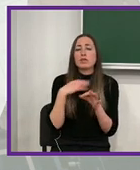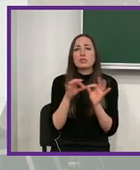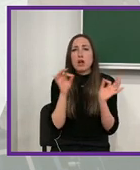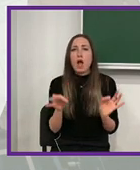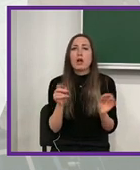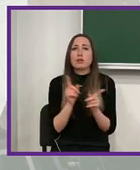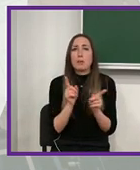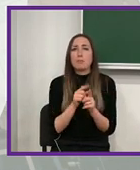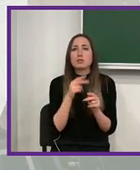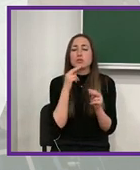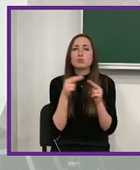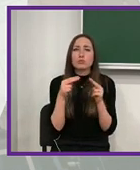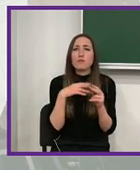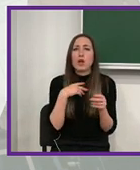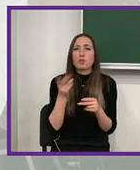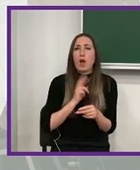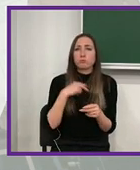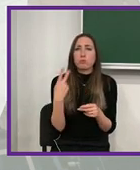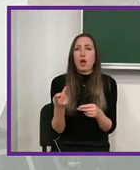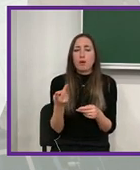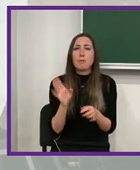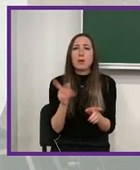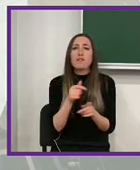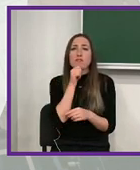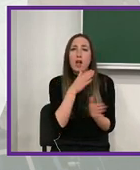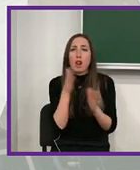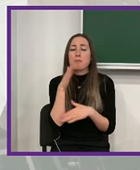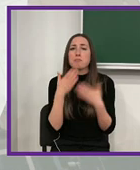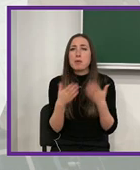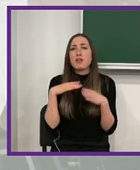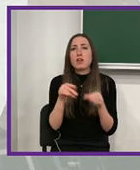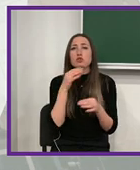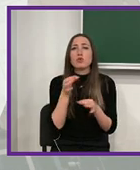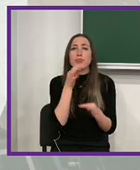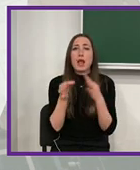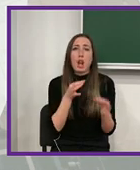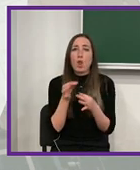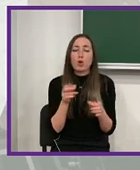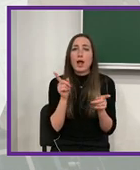but I mean, later on, try to engage in dialogue, sometimes directly, sometimes use